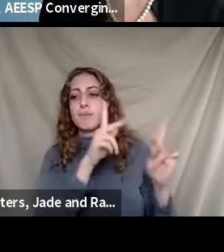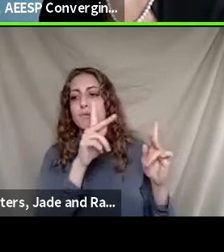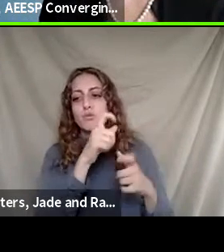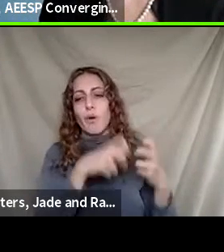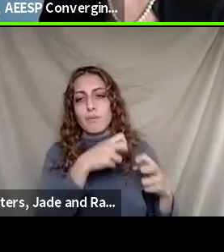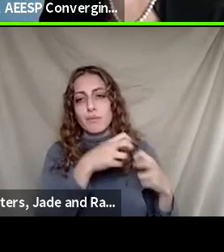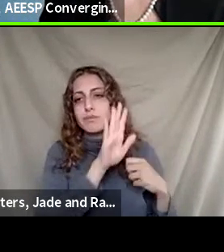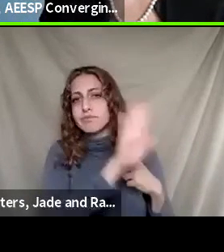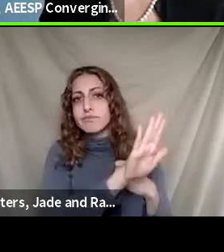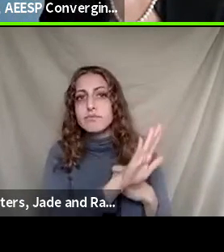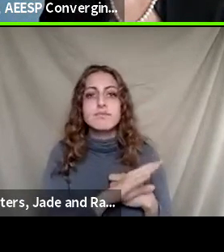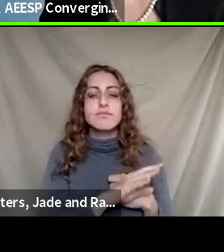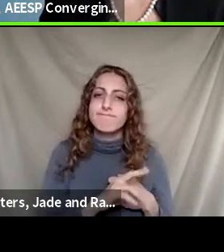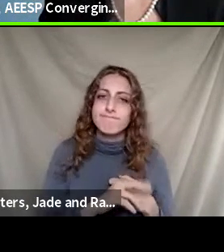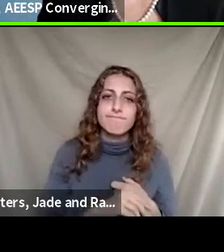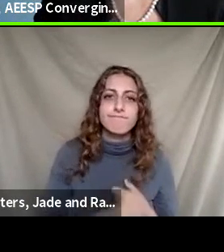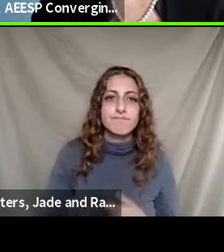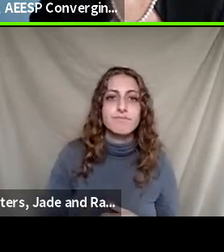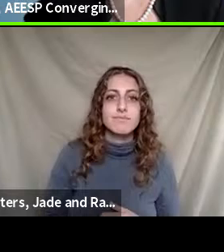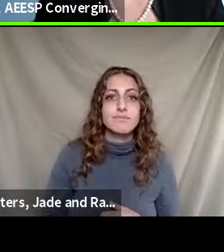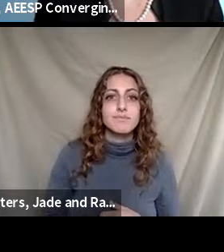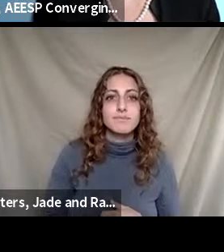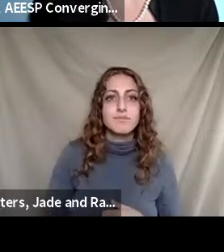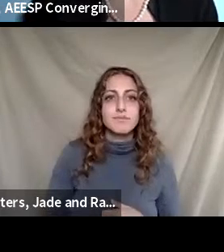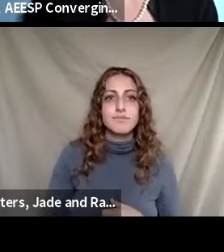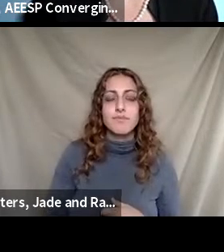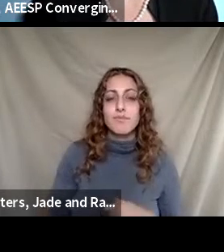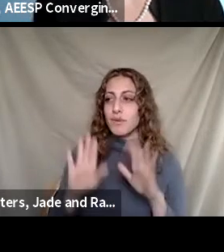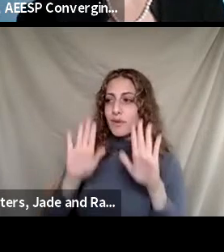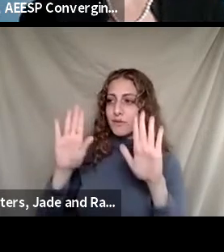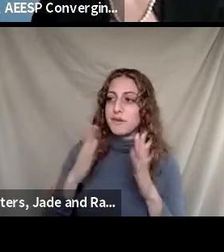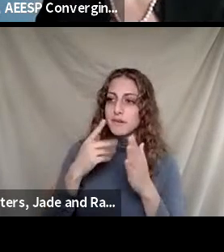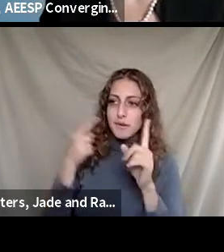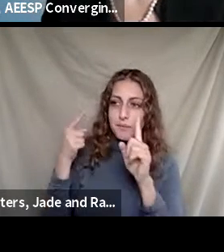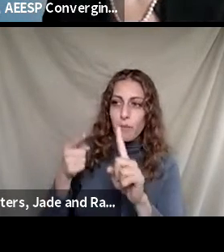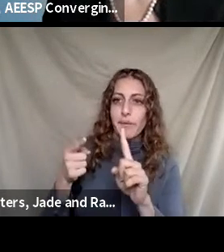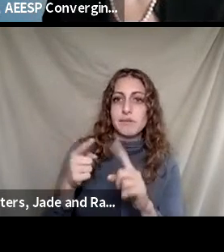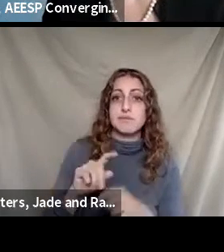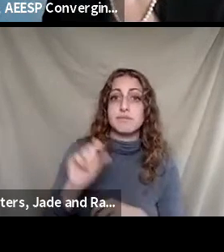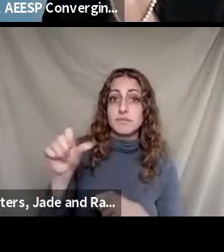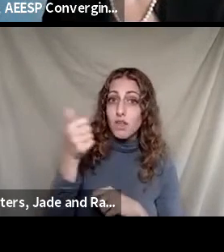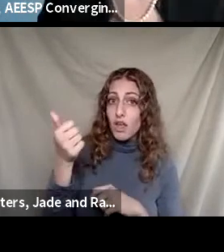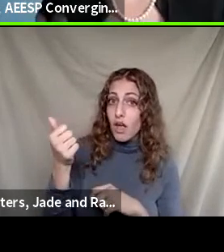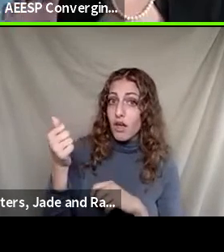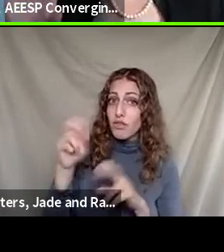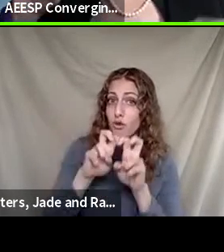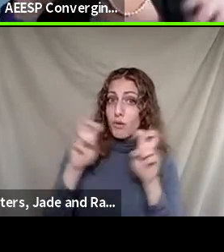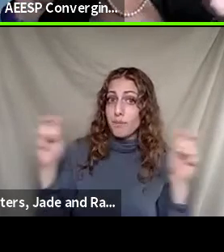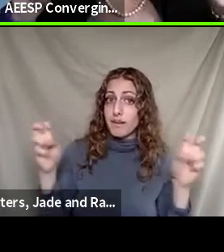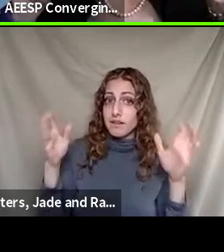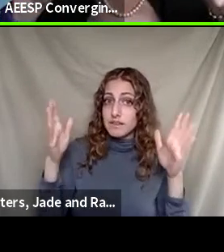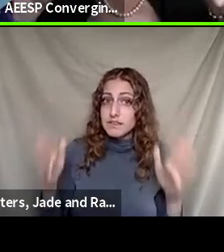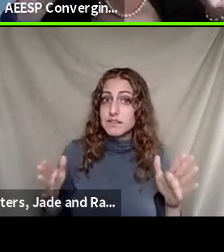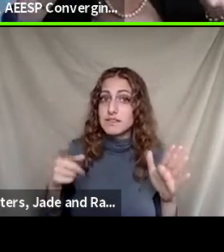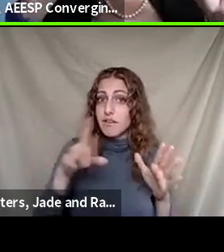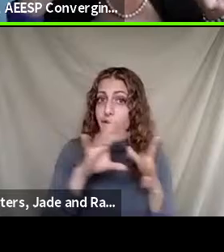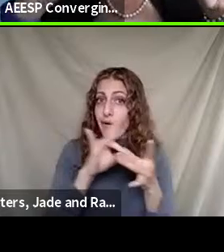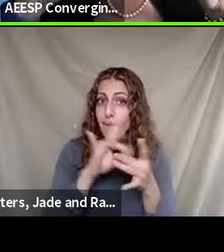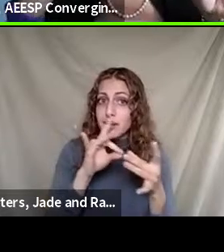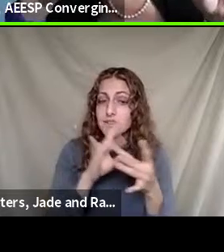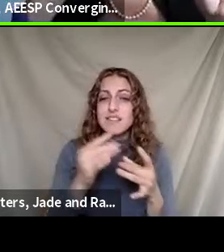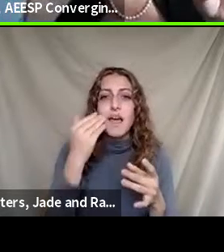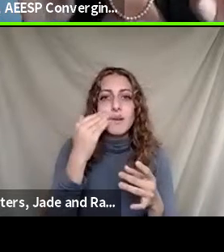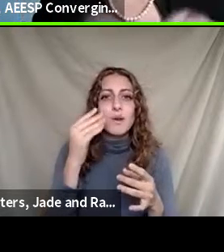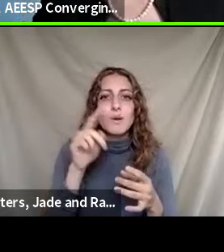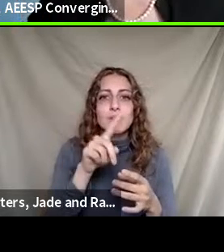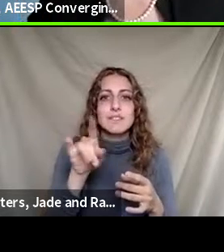A great point. I don't know if other panelists have comments. I know Dr. Zimmerman, your last slide had the compass and